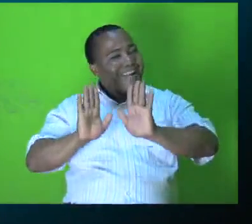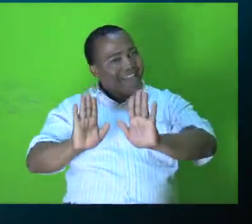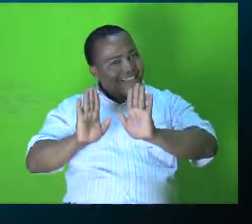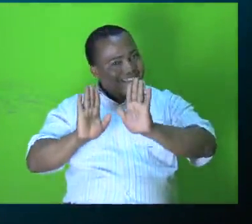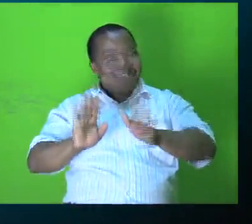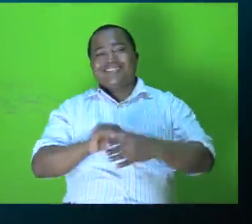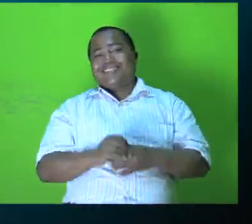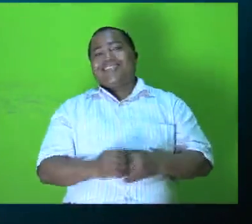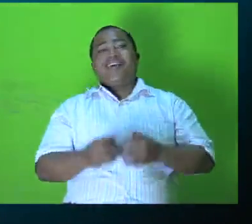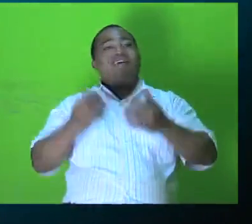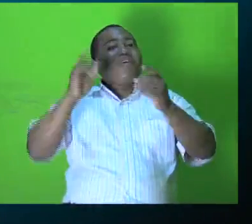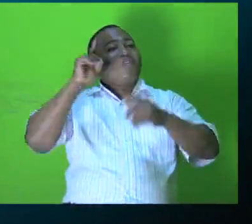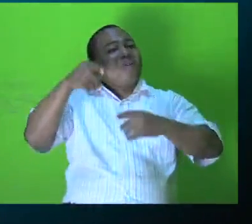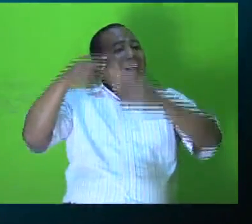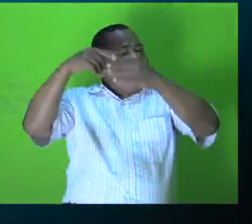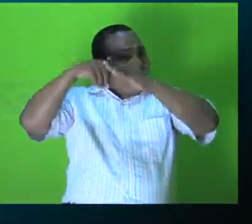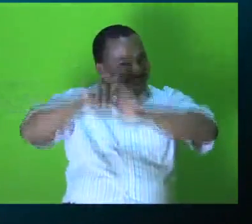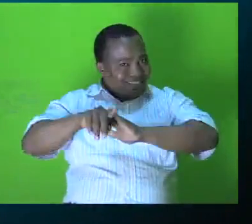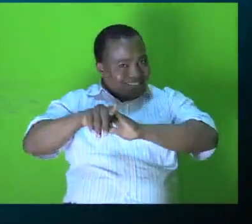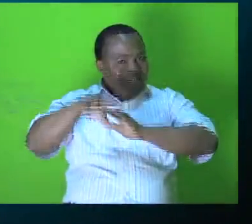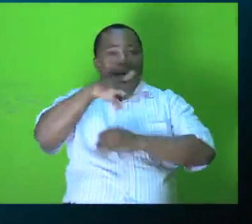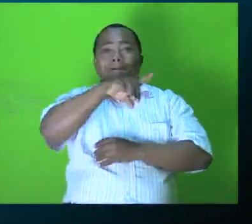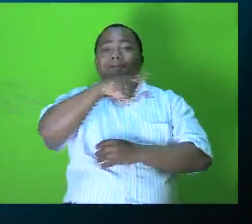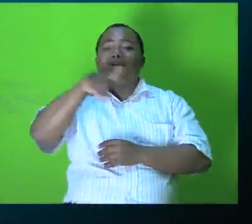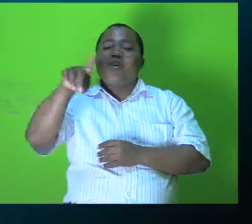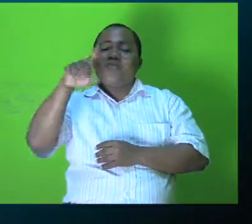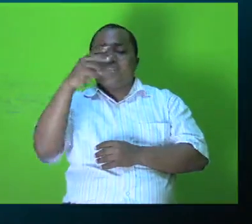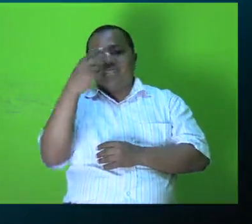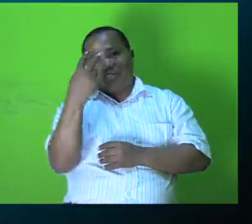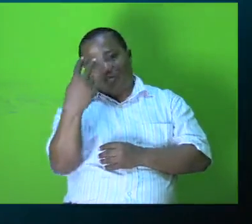for entering in prophase II.